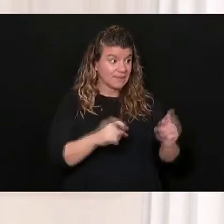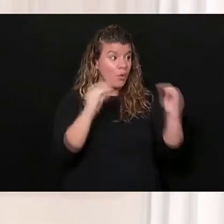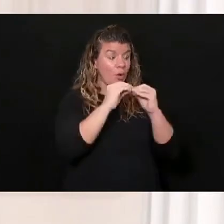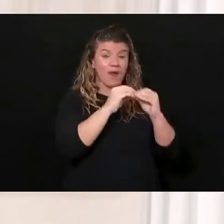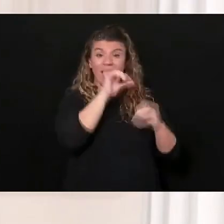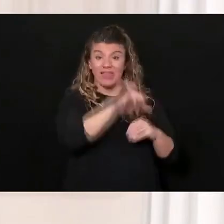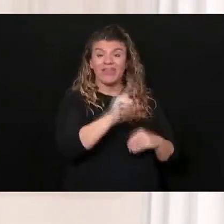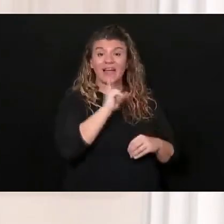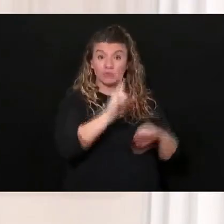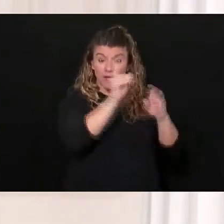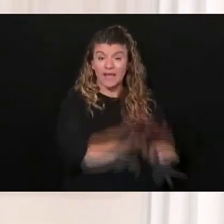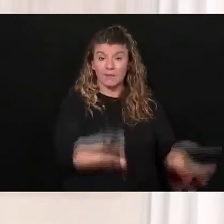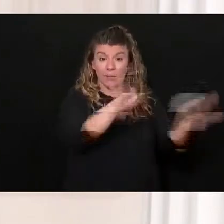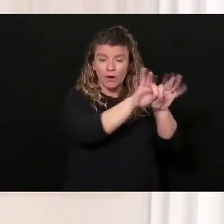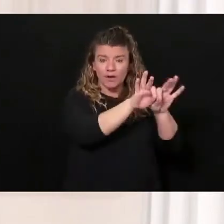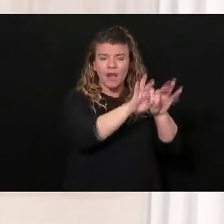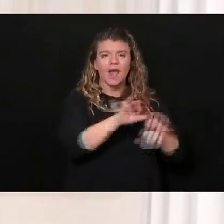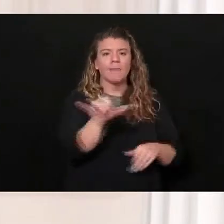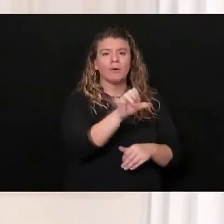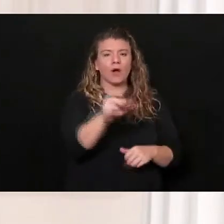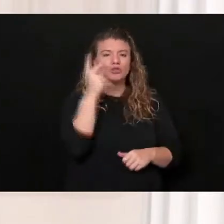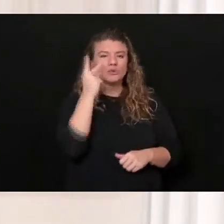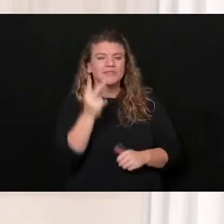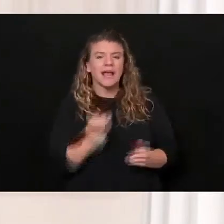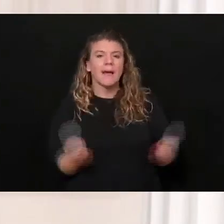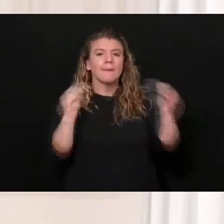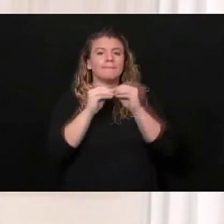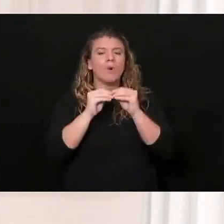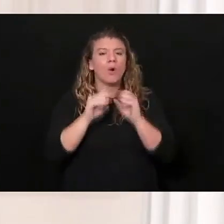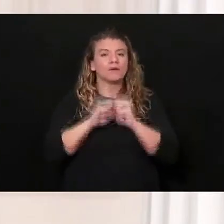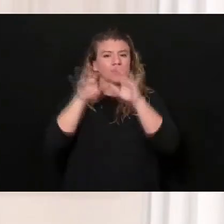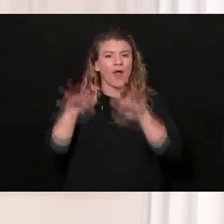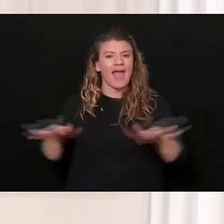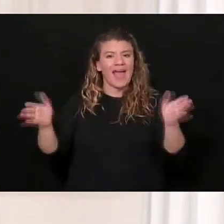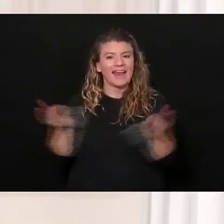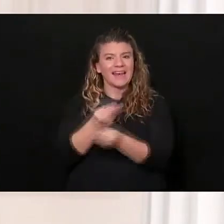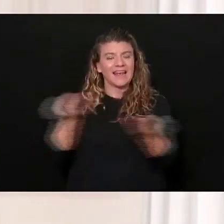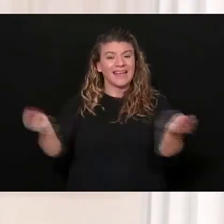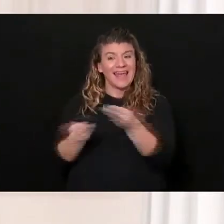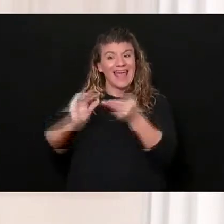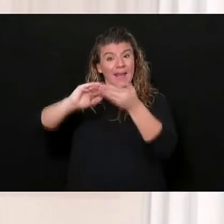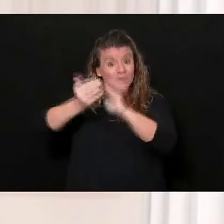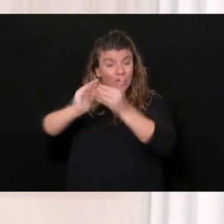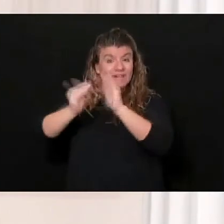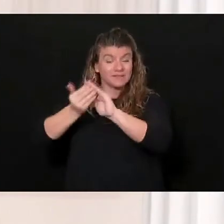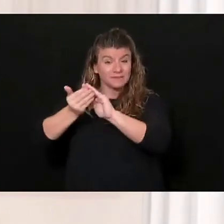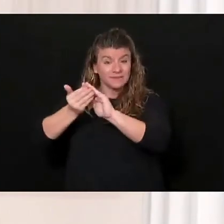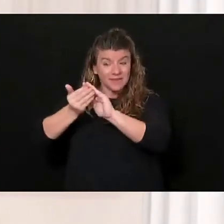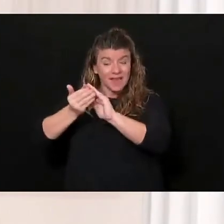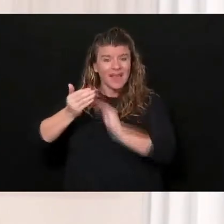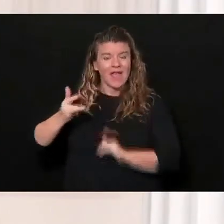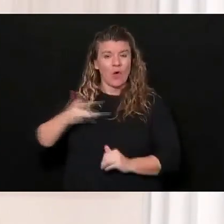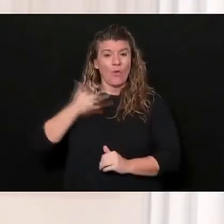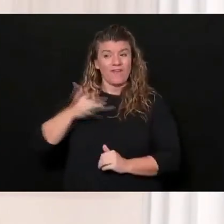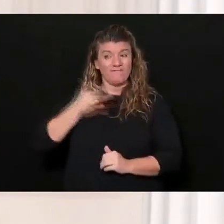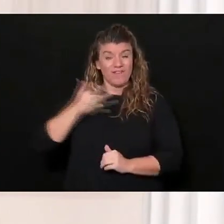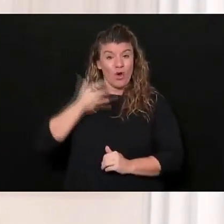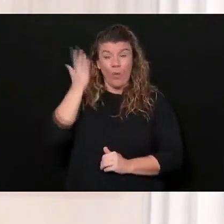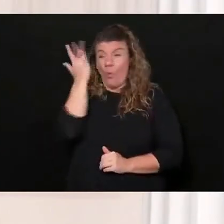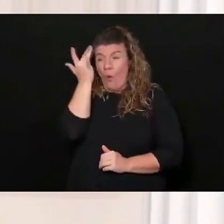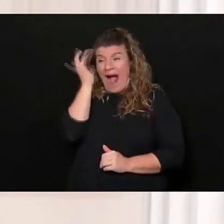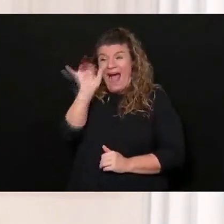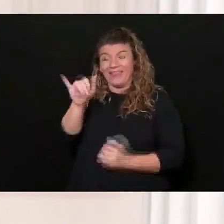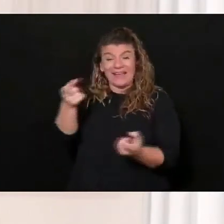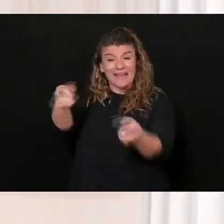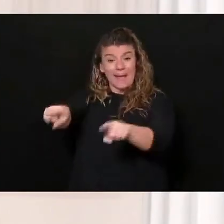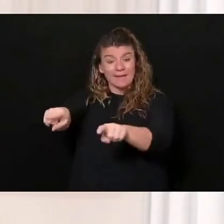important, we are seeing more spread in communities, and we believe the modus of community spread is